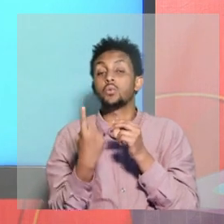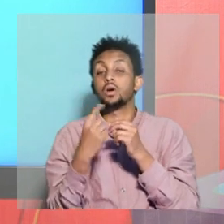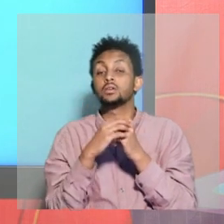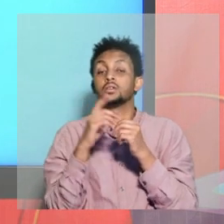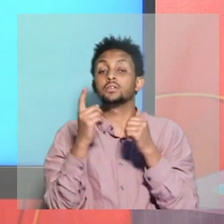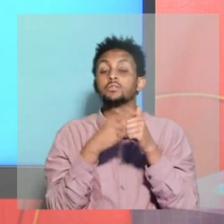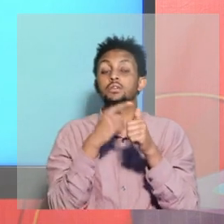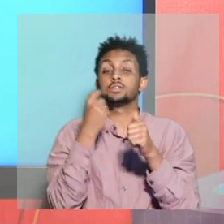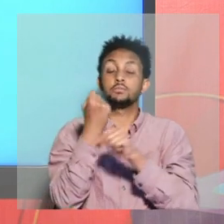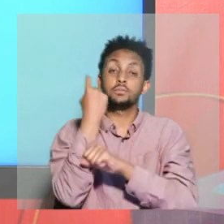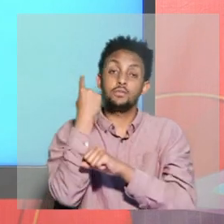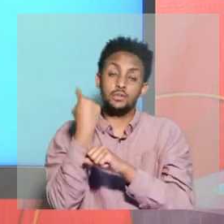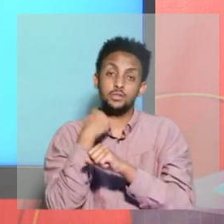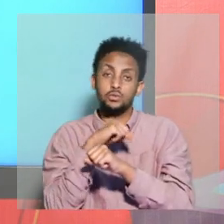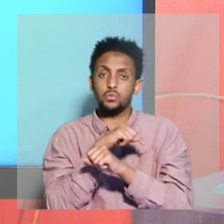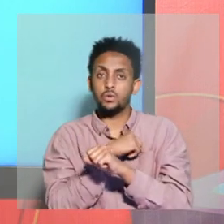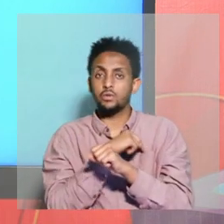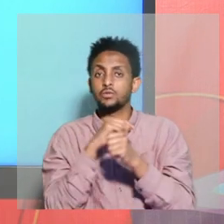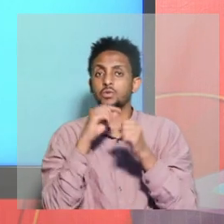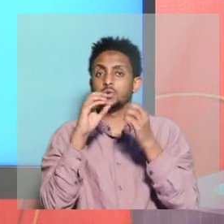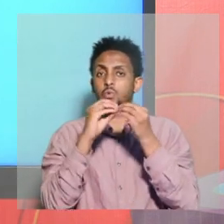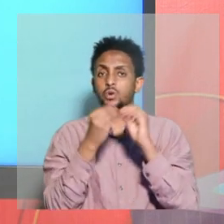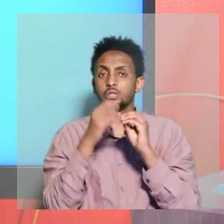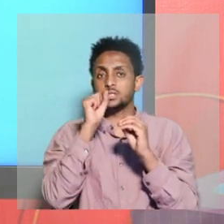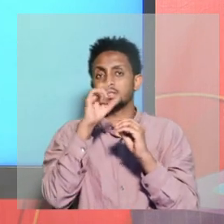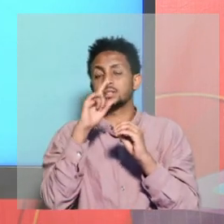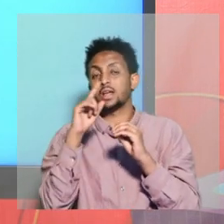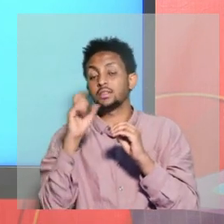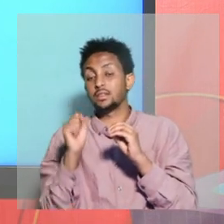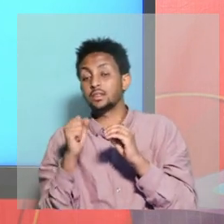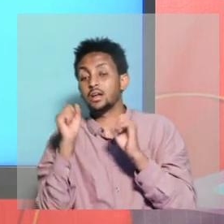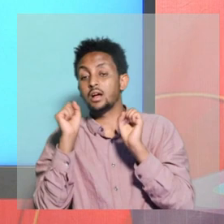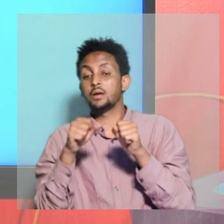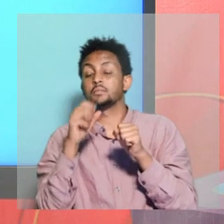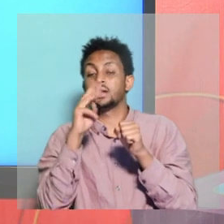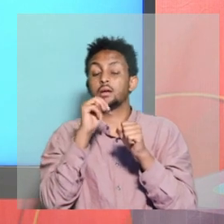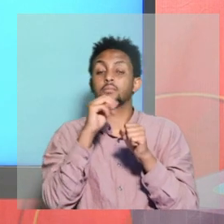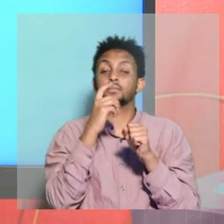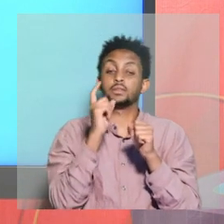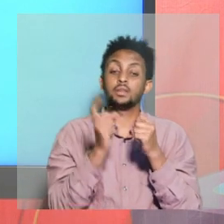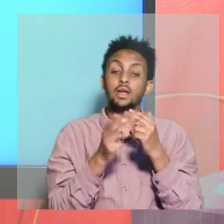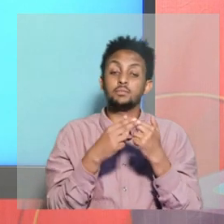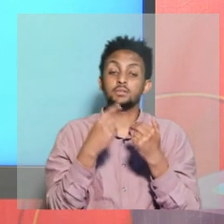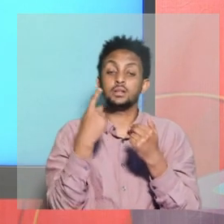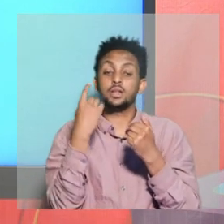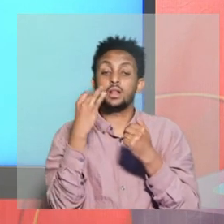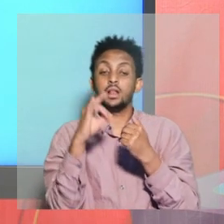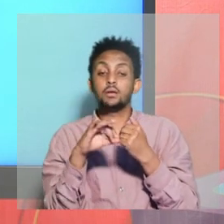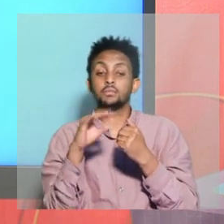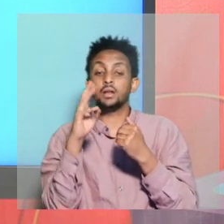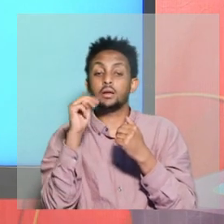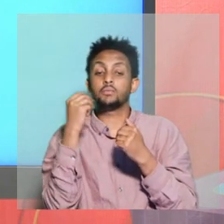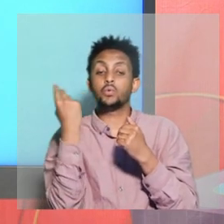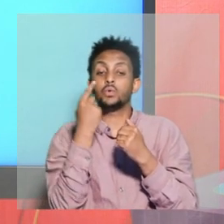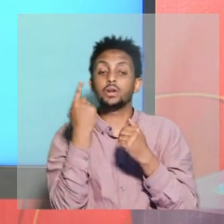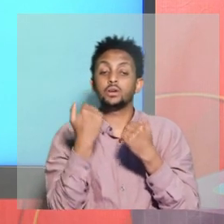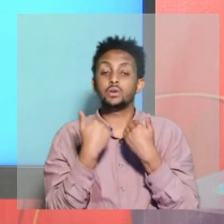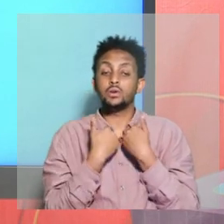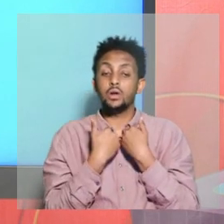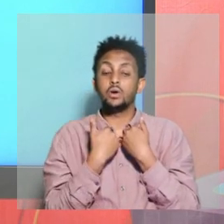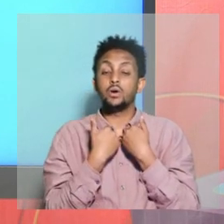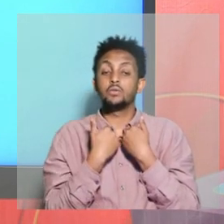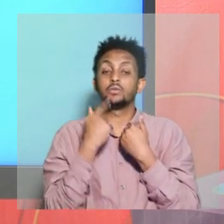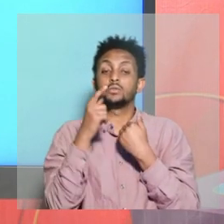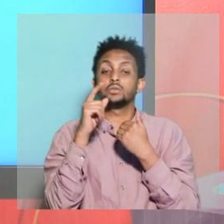So from previous equation, sine theta 1 can be expressed as m times lambda over d. M is already 1,